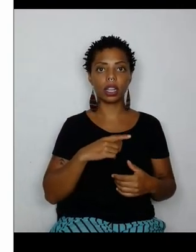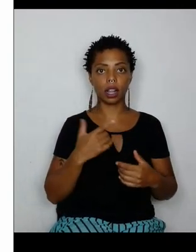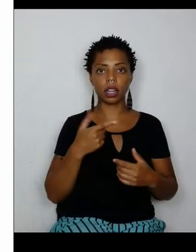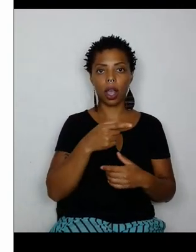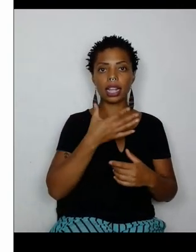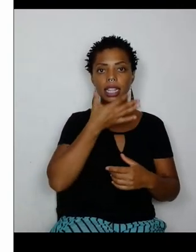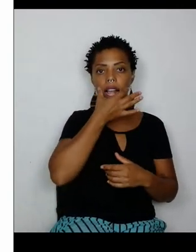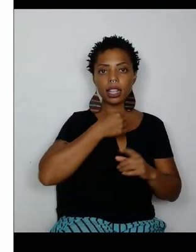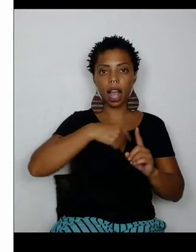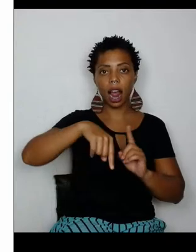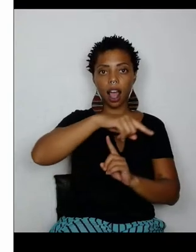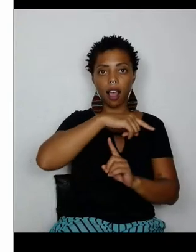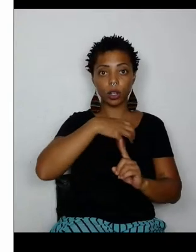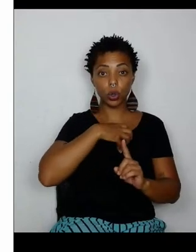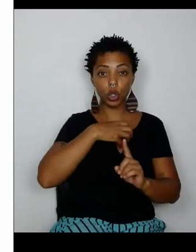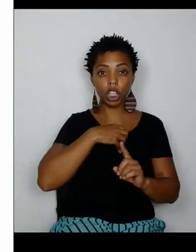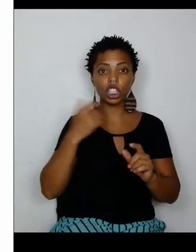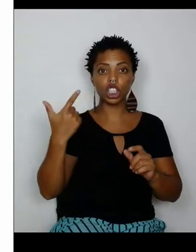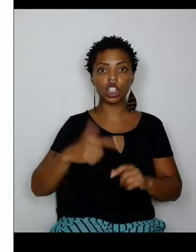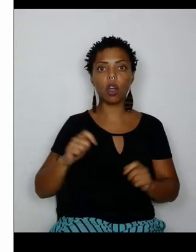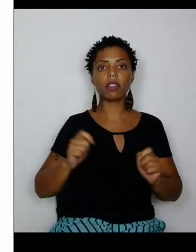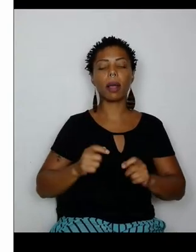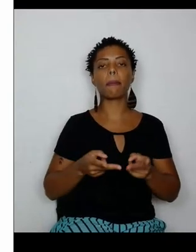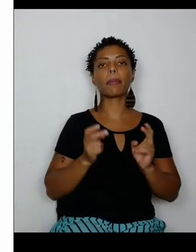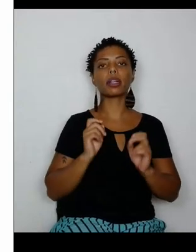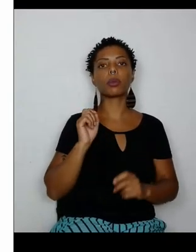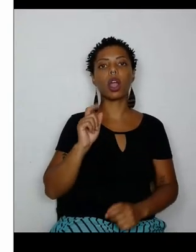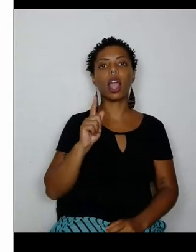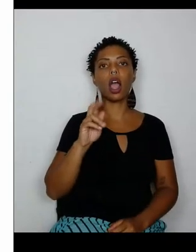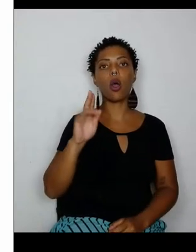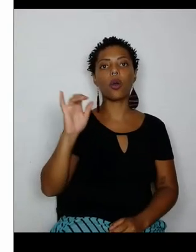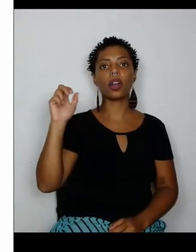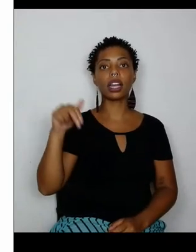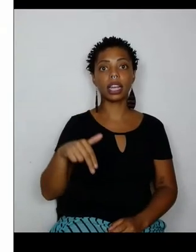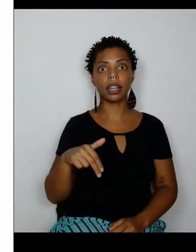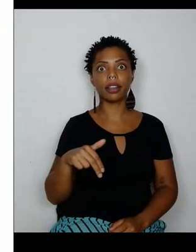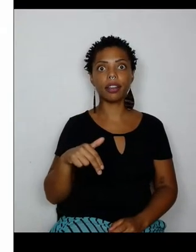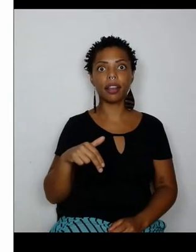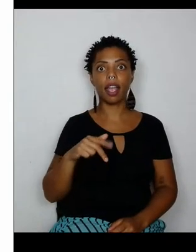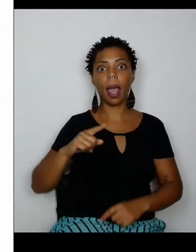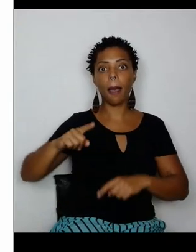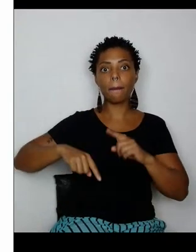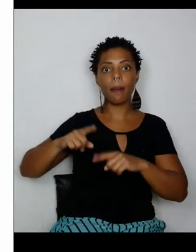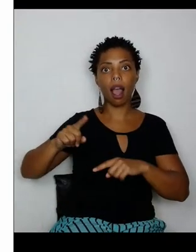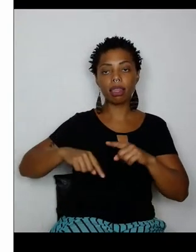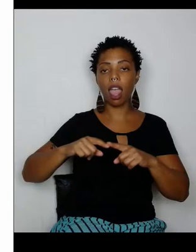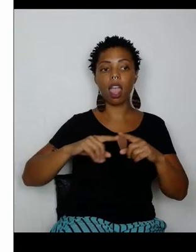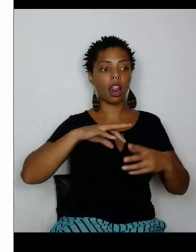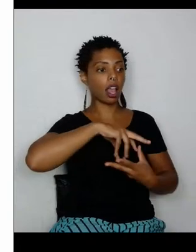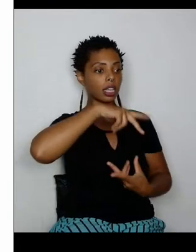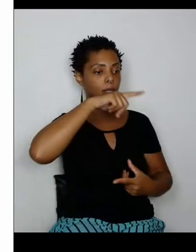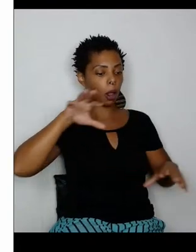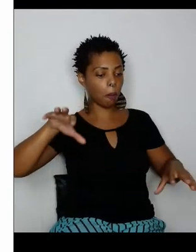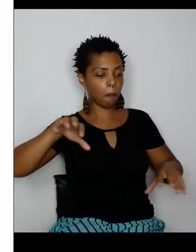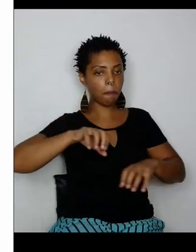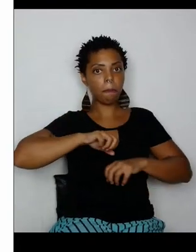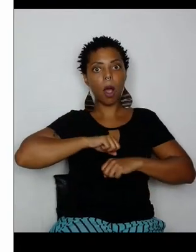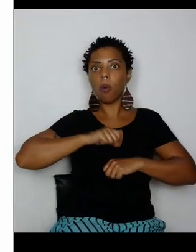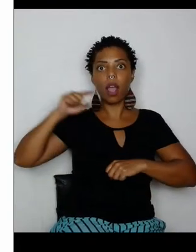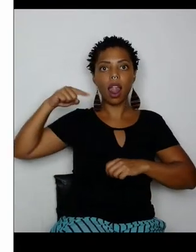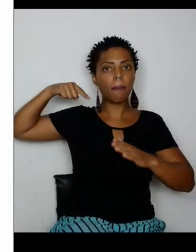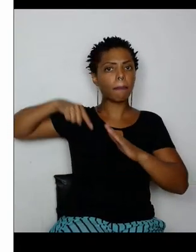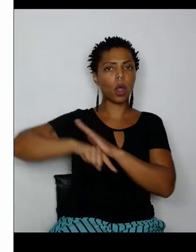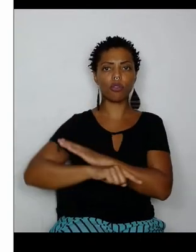blood and spirit absent senses and exceed them the painted iteration still life or